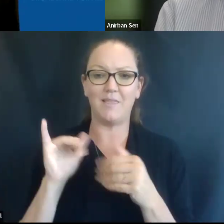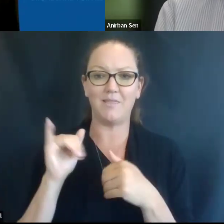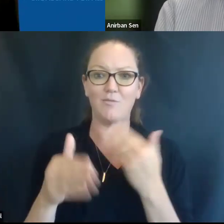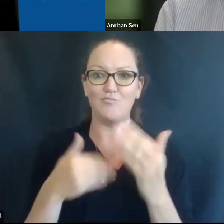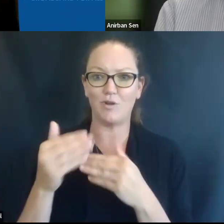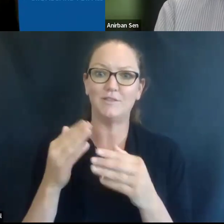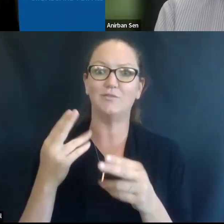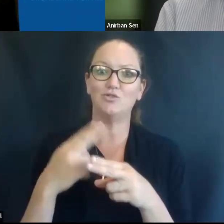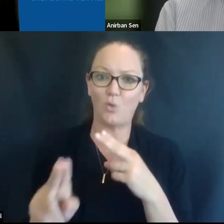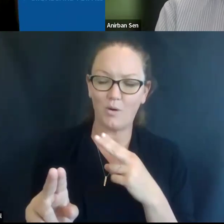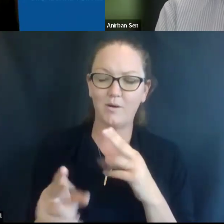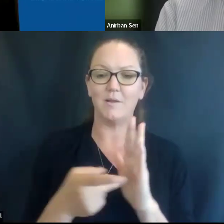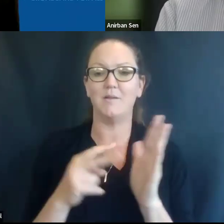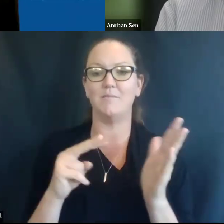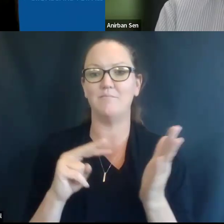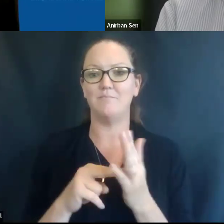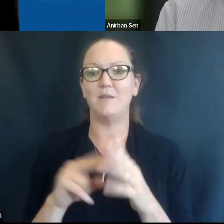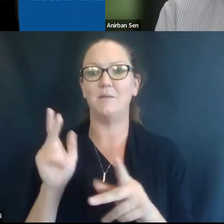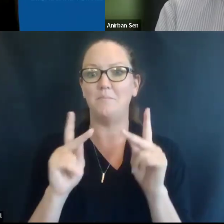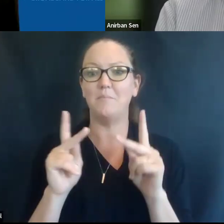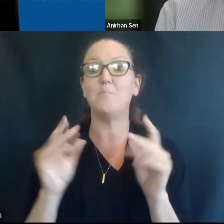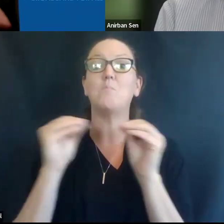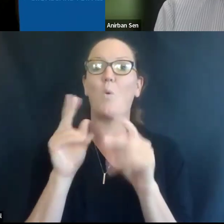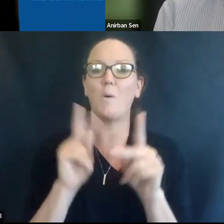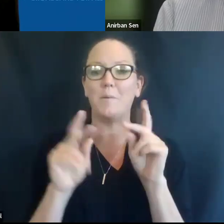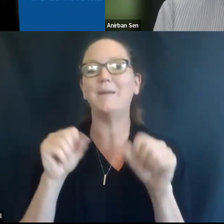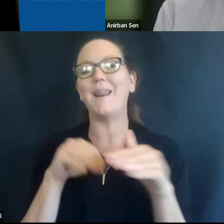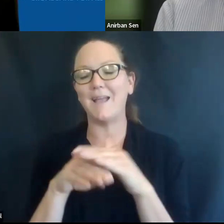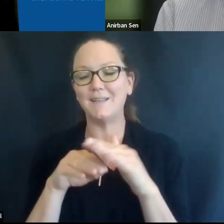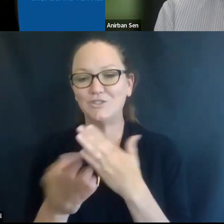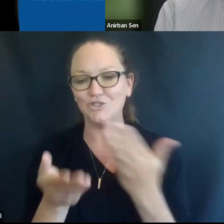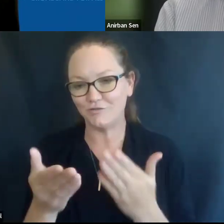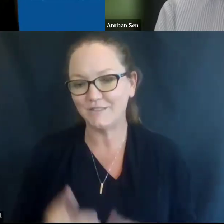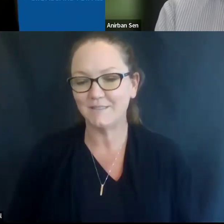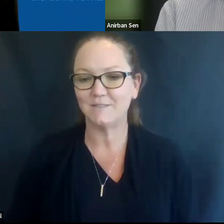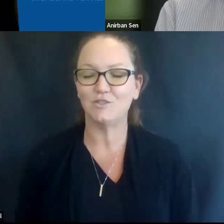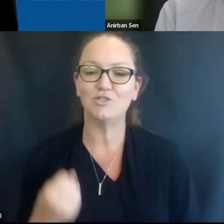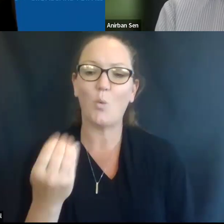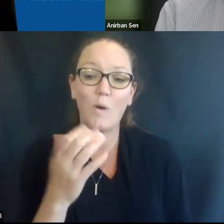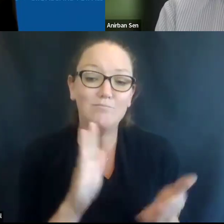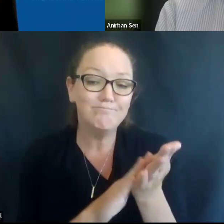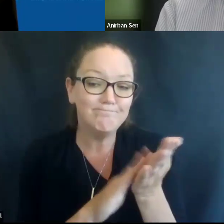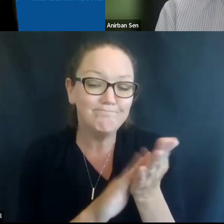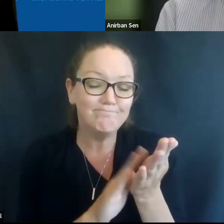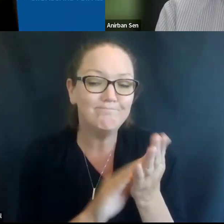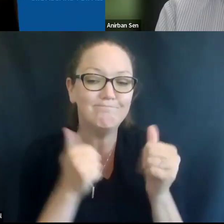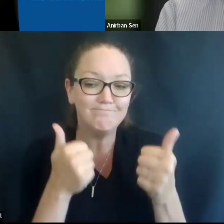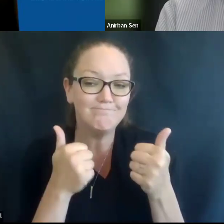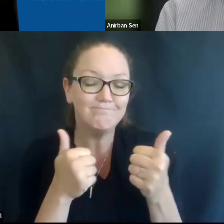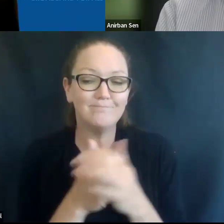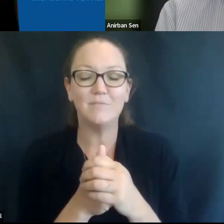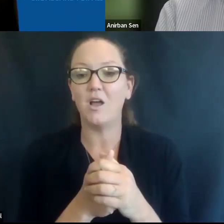from folks getting the services that they need. So just want to give you kudos and encourage people. This